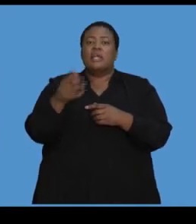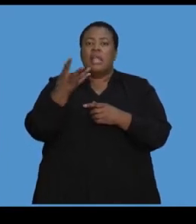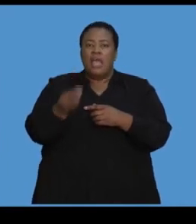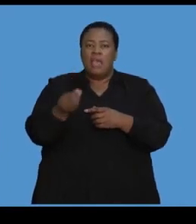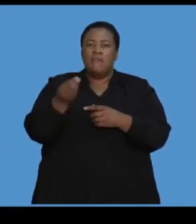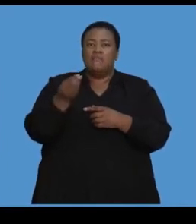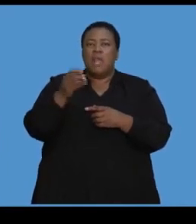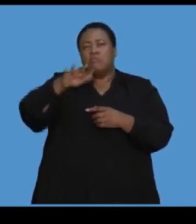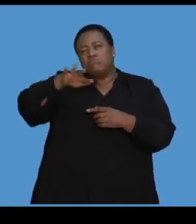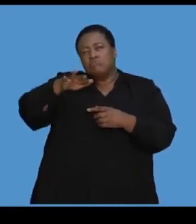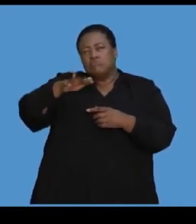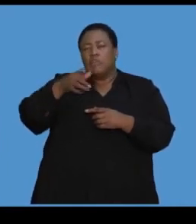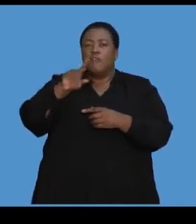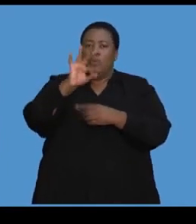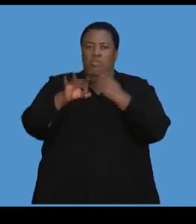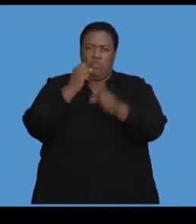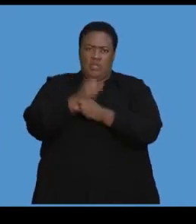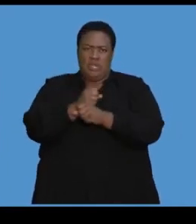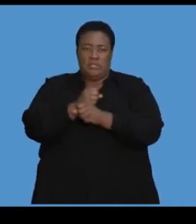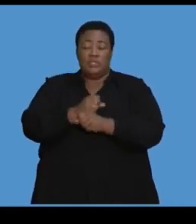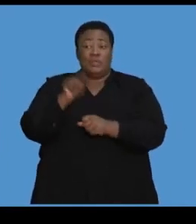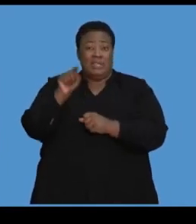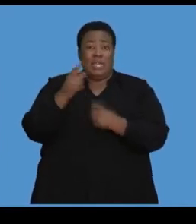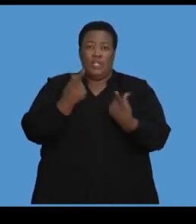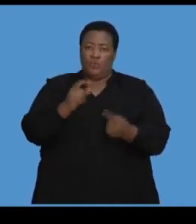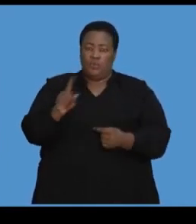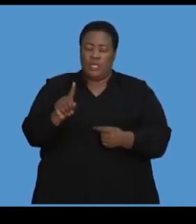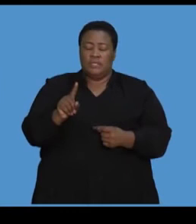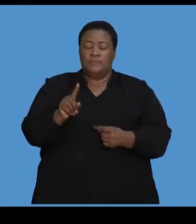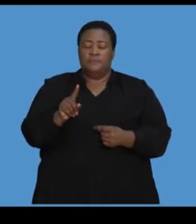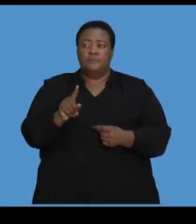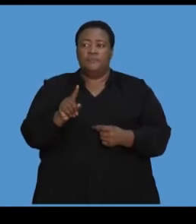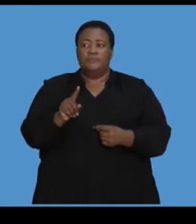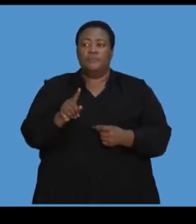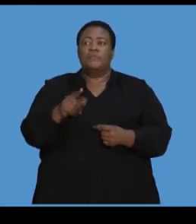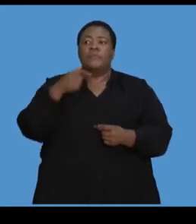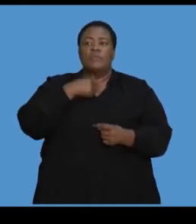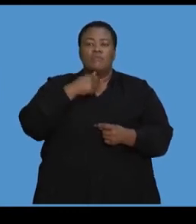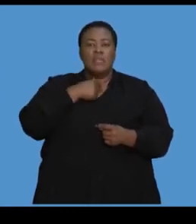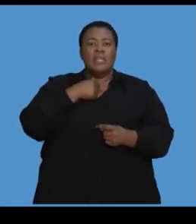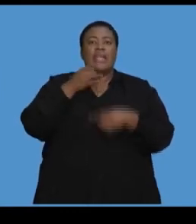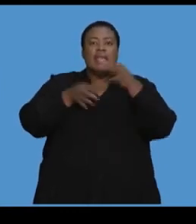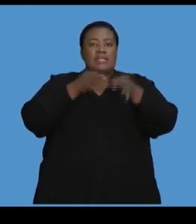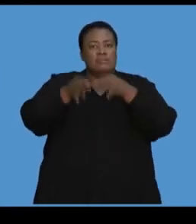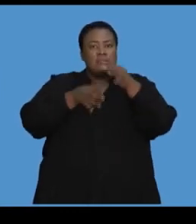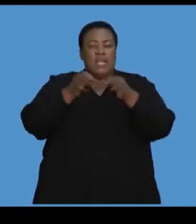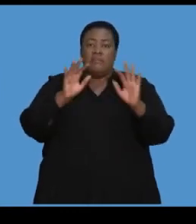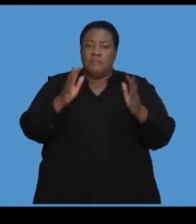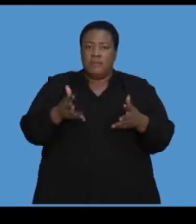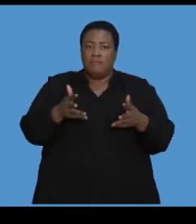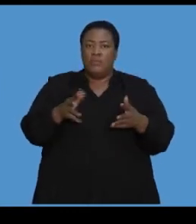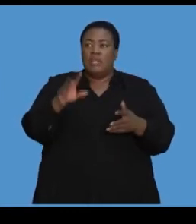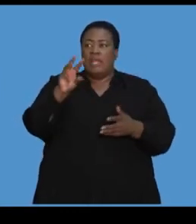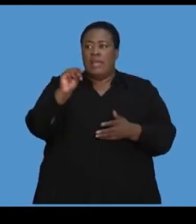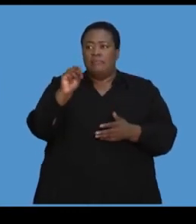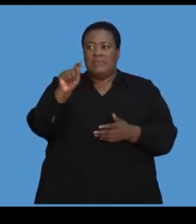a 3-year period. So basically what they've done here, or what I've done here, is I've simply explained to you